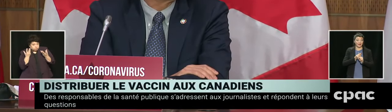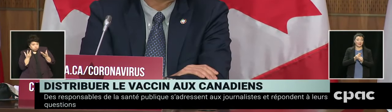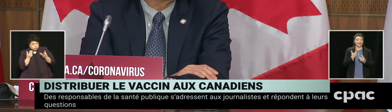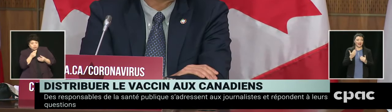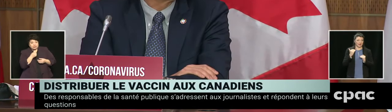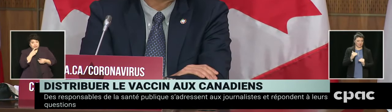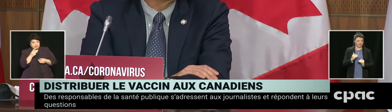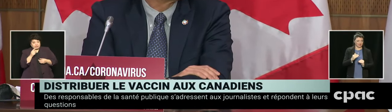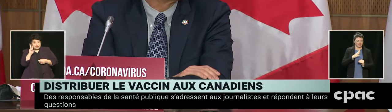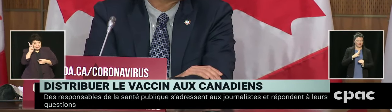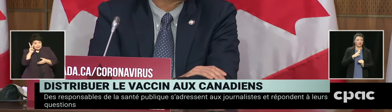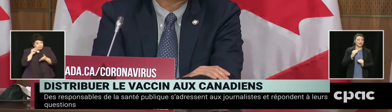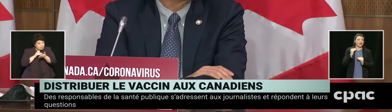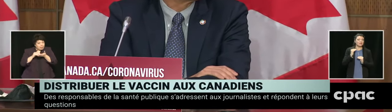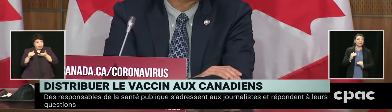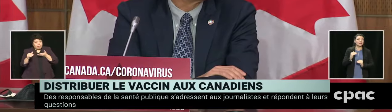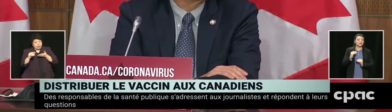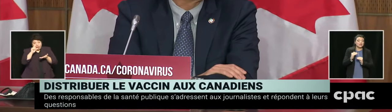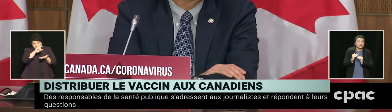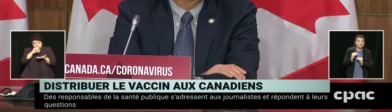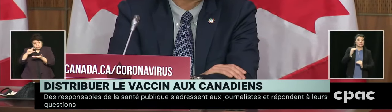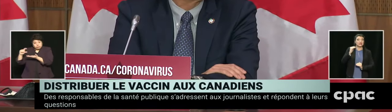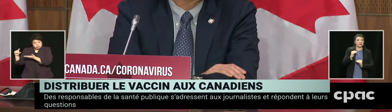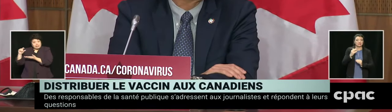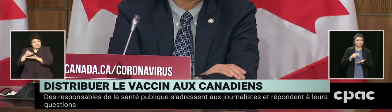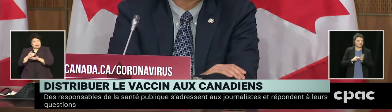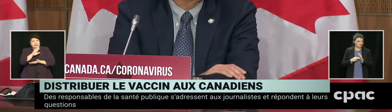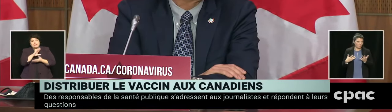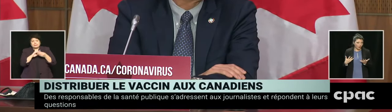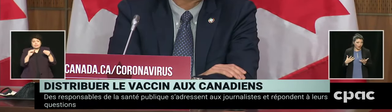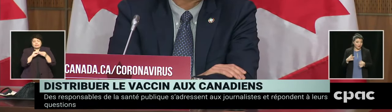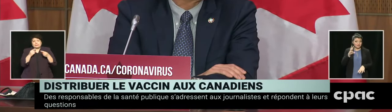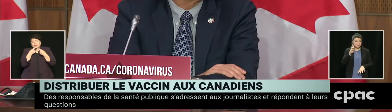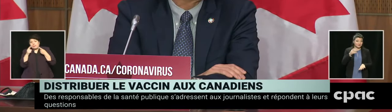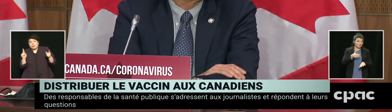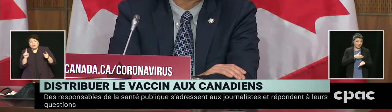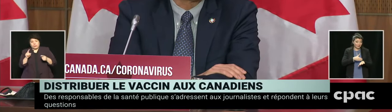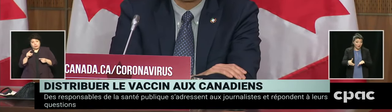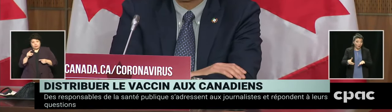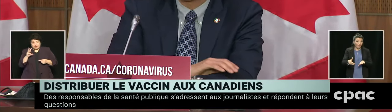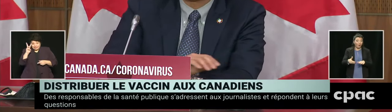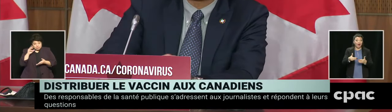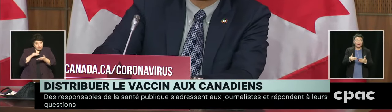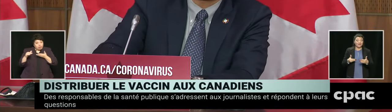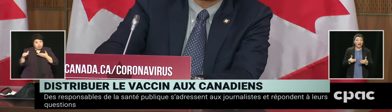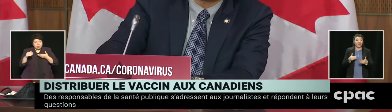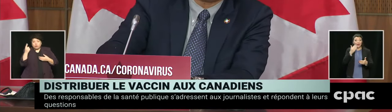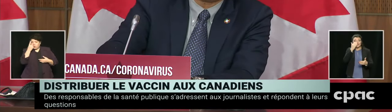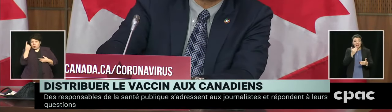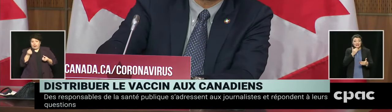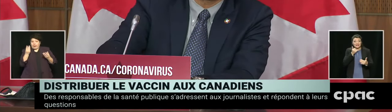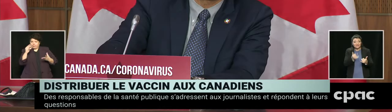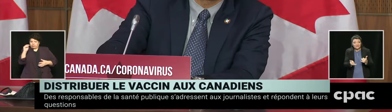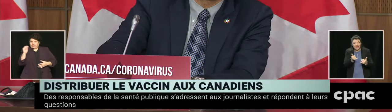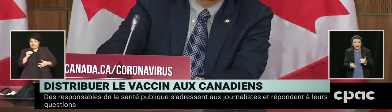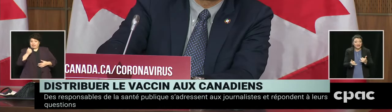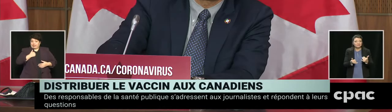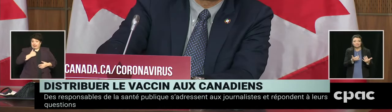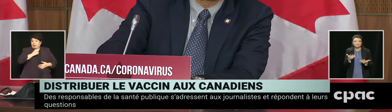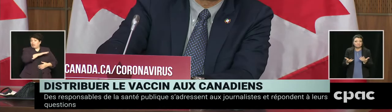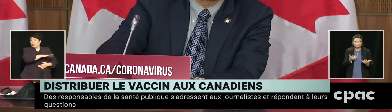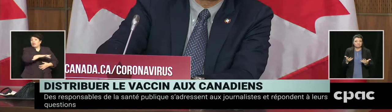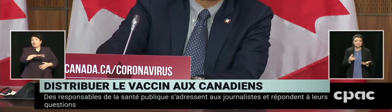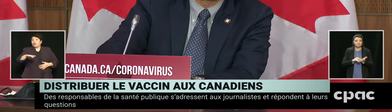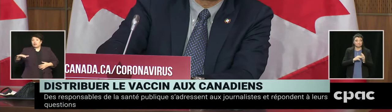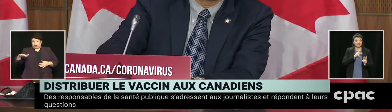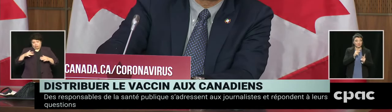6 million doses number by the end of March that we've heard reported publicly? Like, what percentage of the Canadian population can we